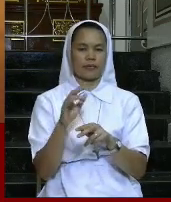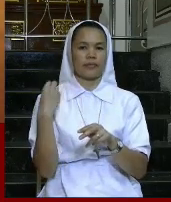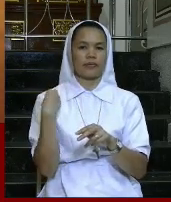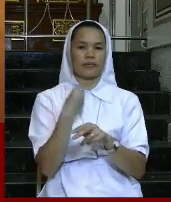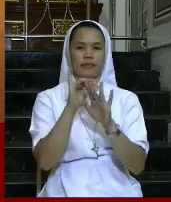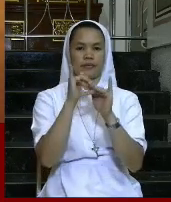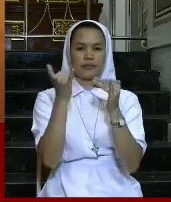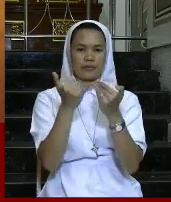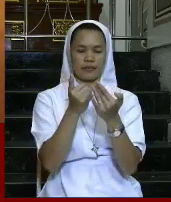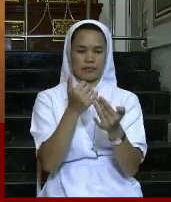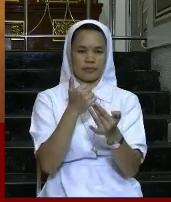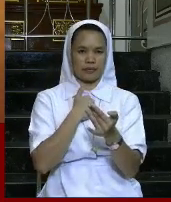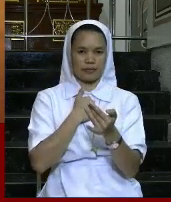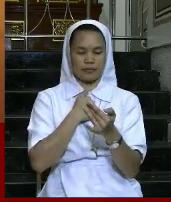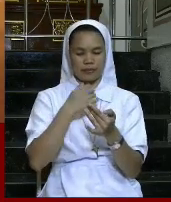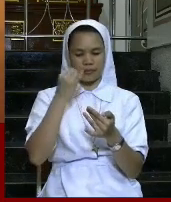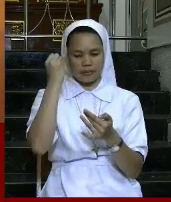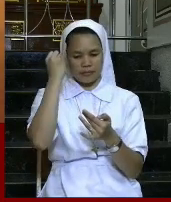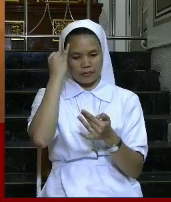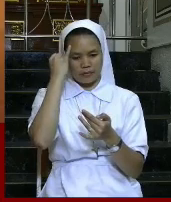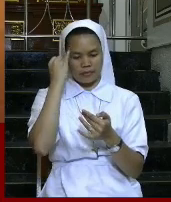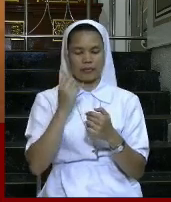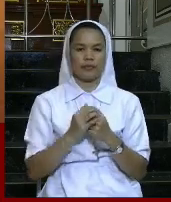and our personal intentions.